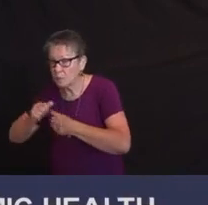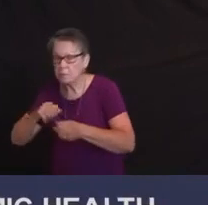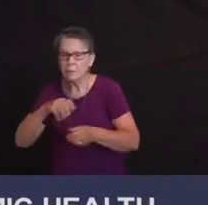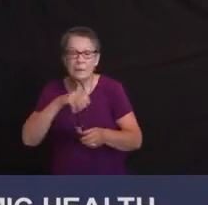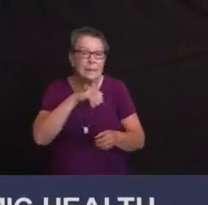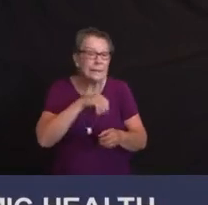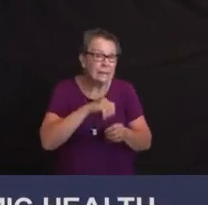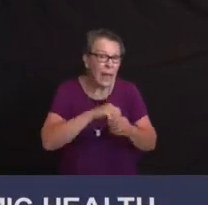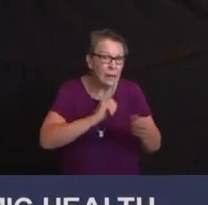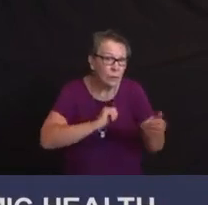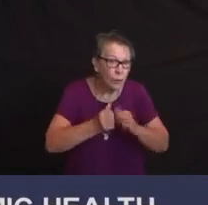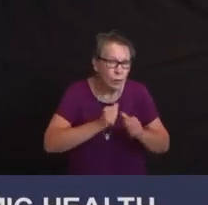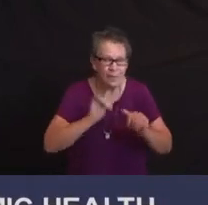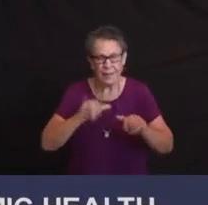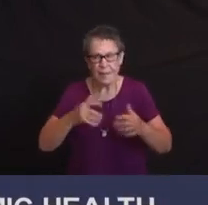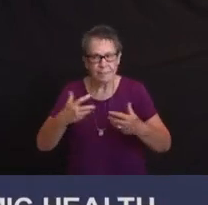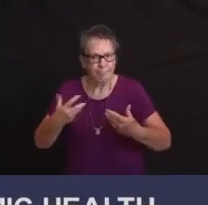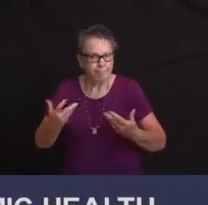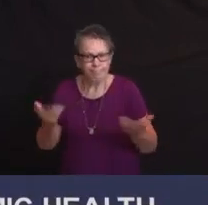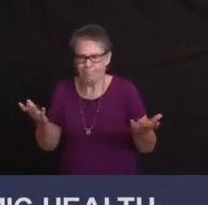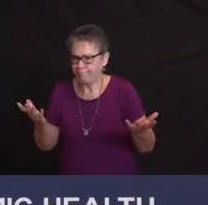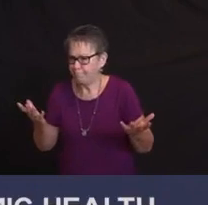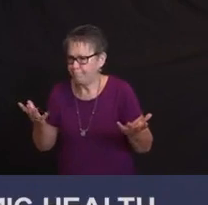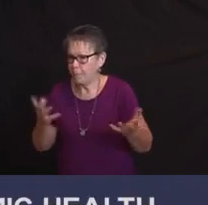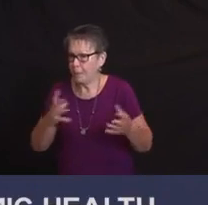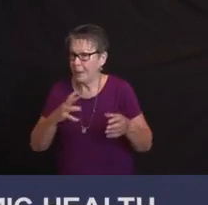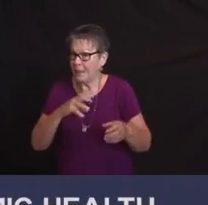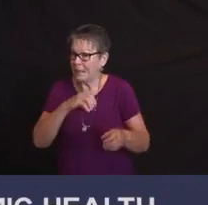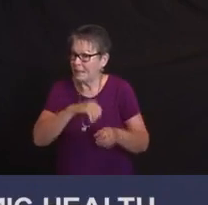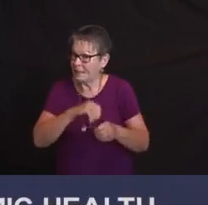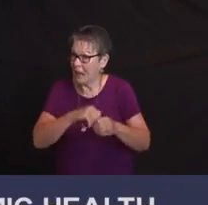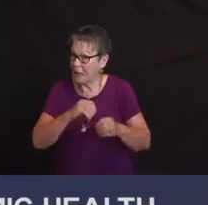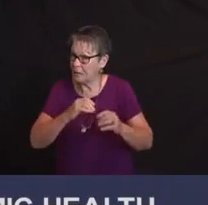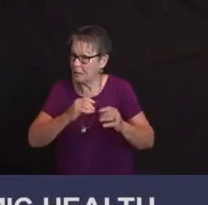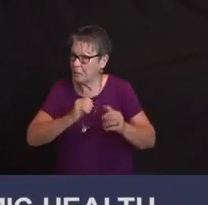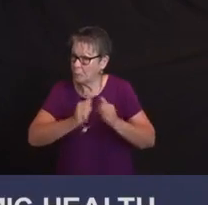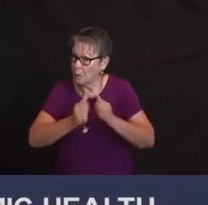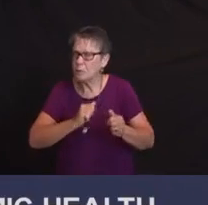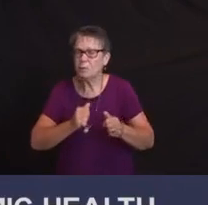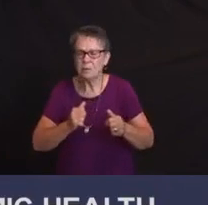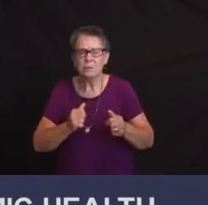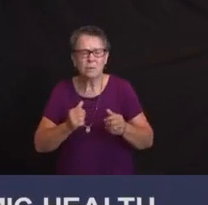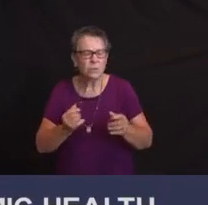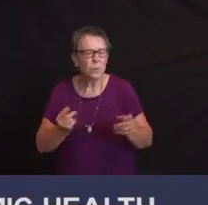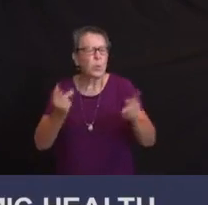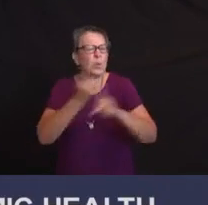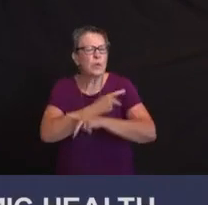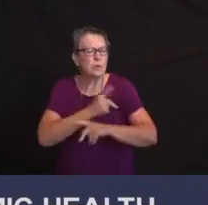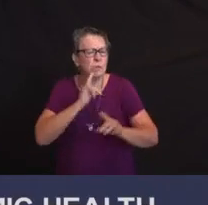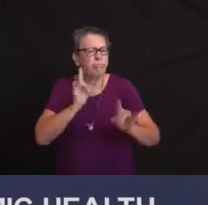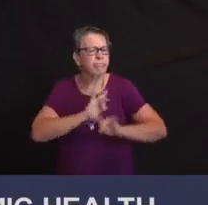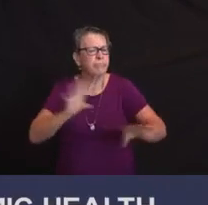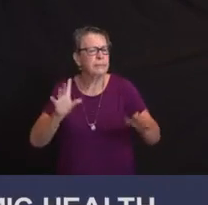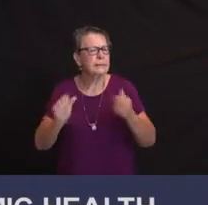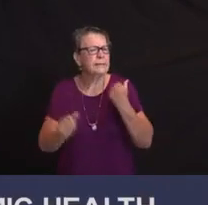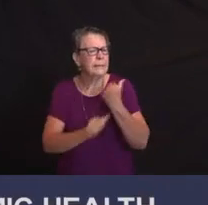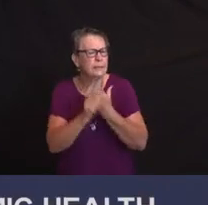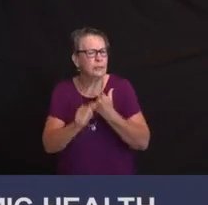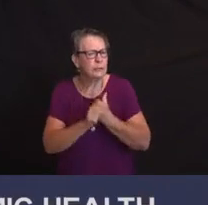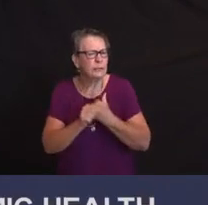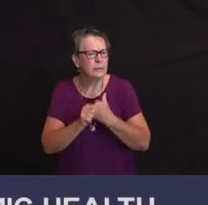this thing is a lot more lethal inside than outside. And secondly, it'll be a collection of data